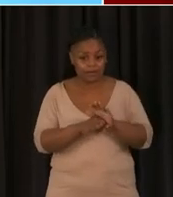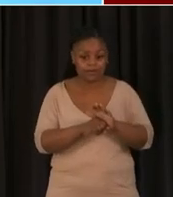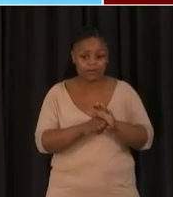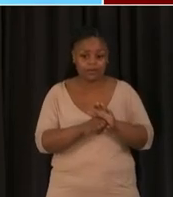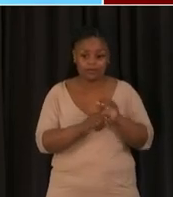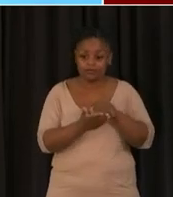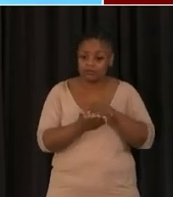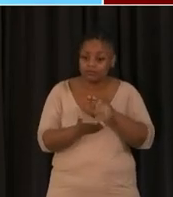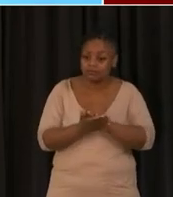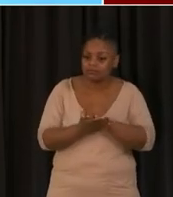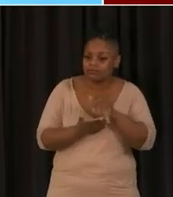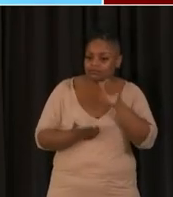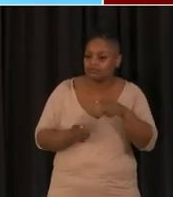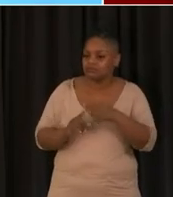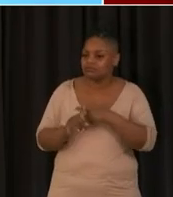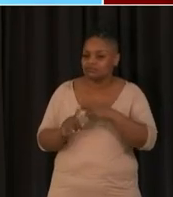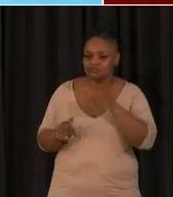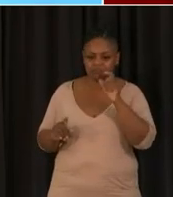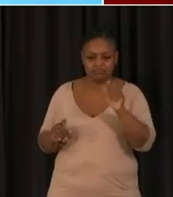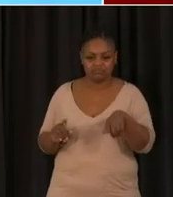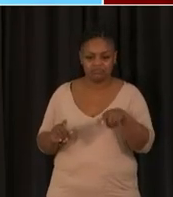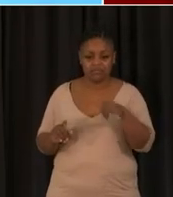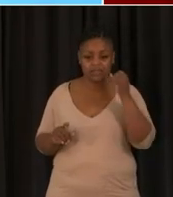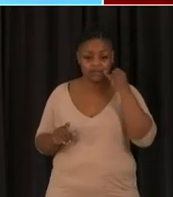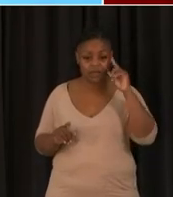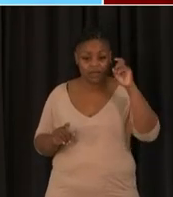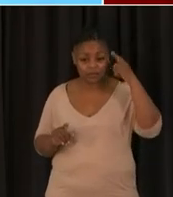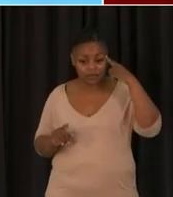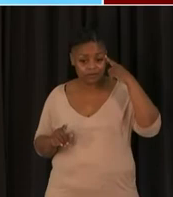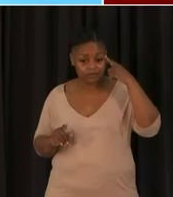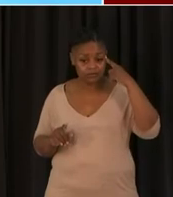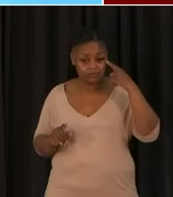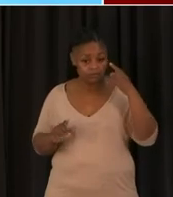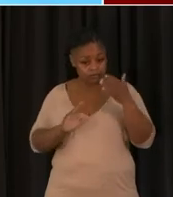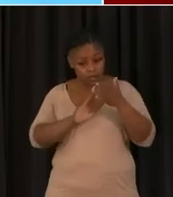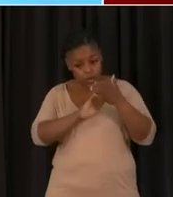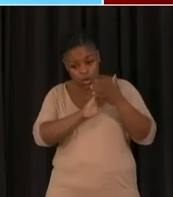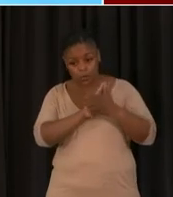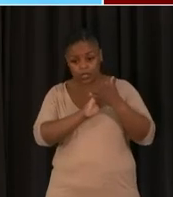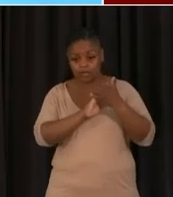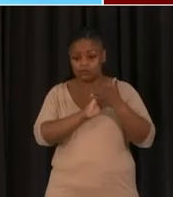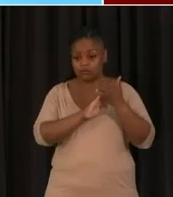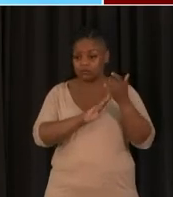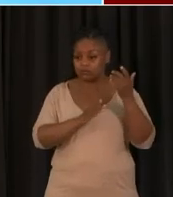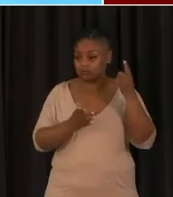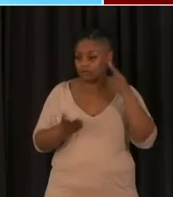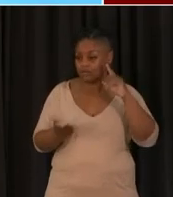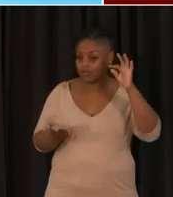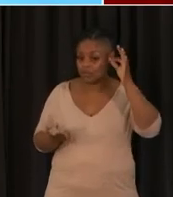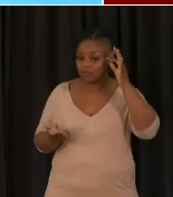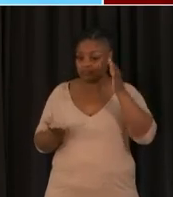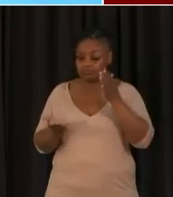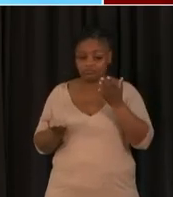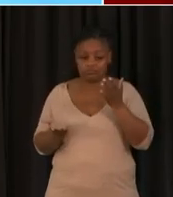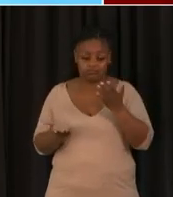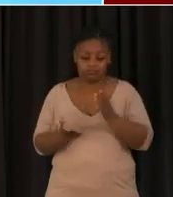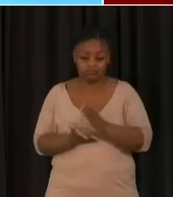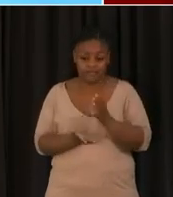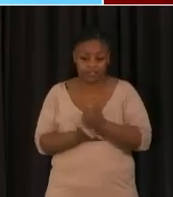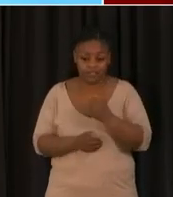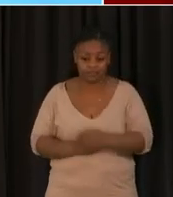support, particularly to hard-hit industries like hospitality and restaurants. And I will note that I was really excited to learn about